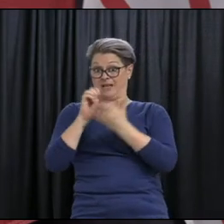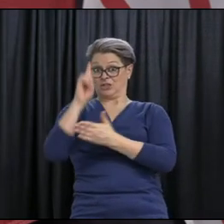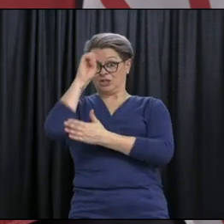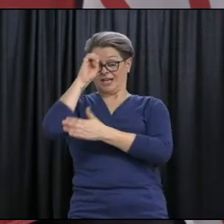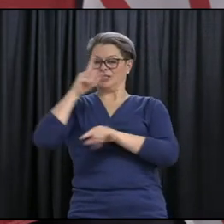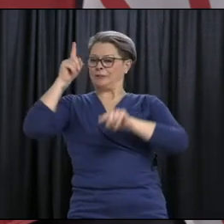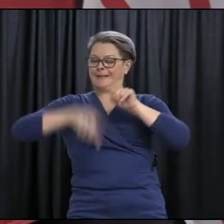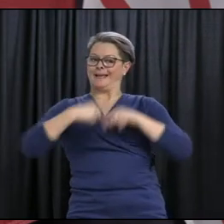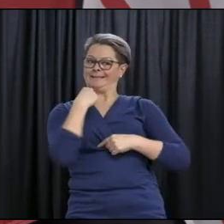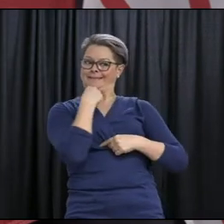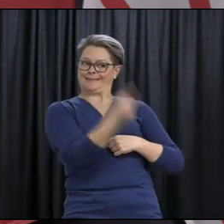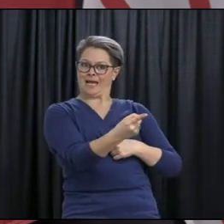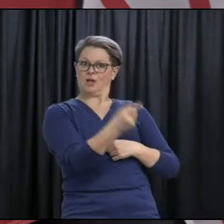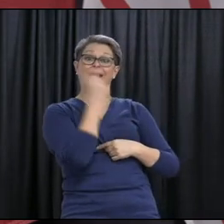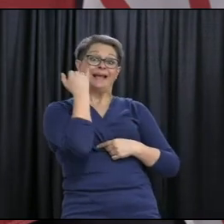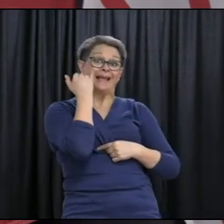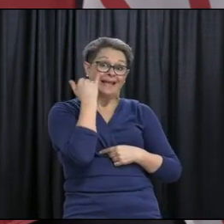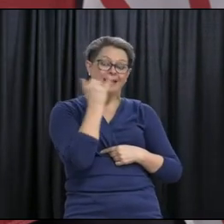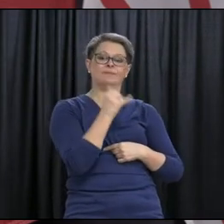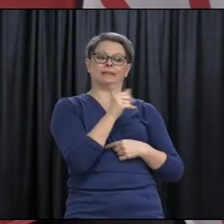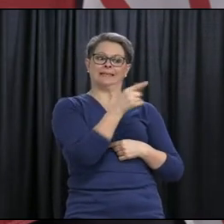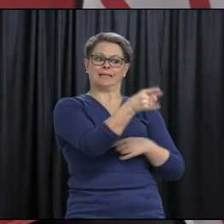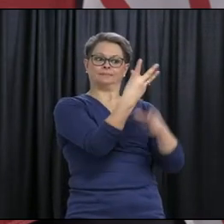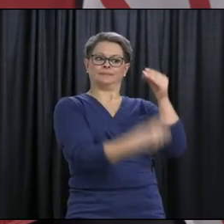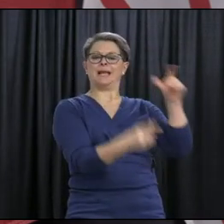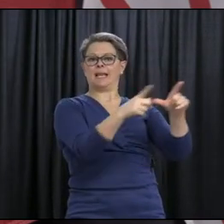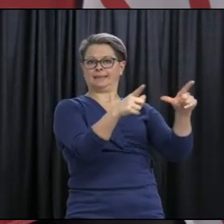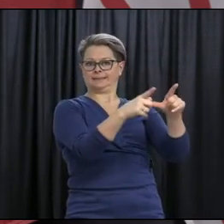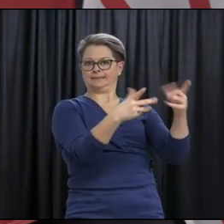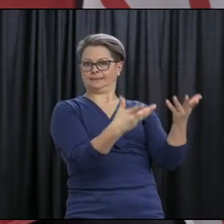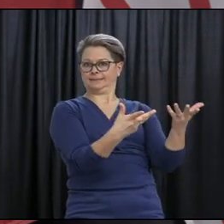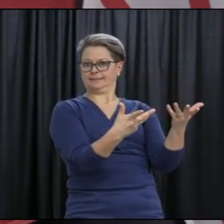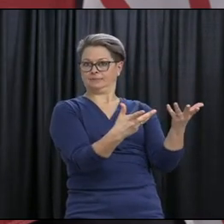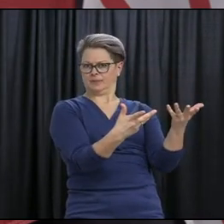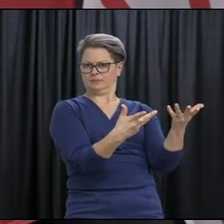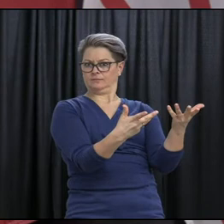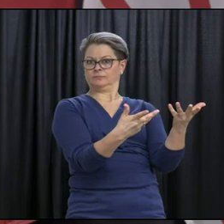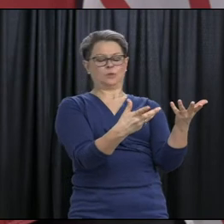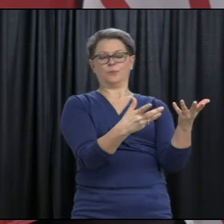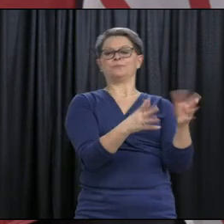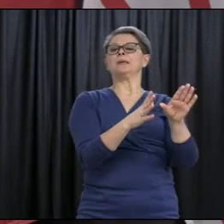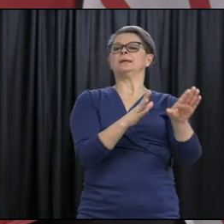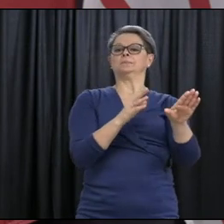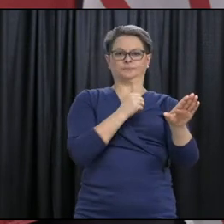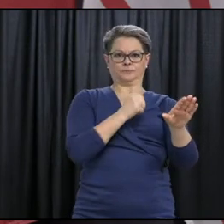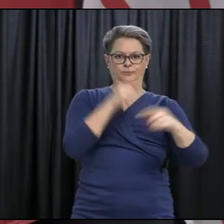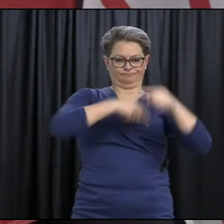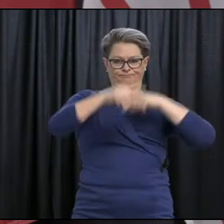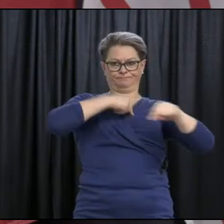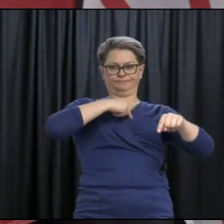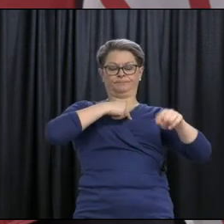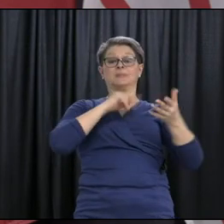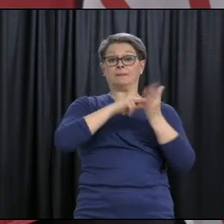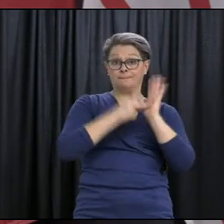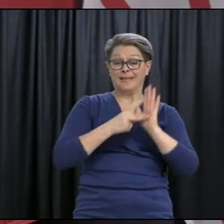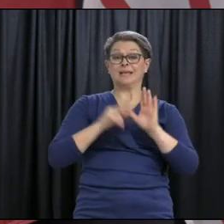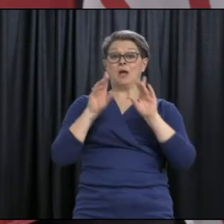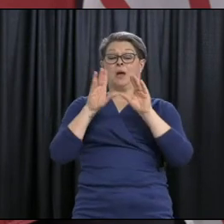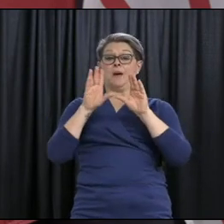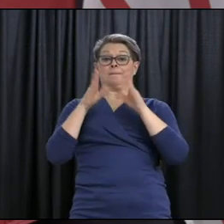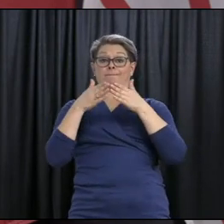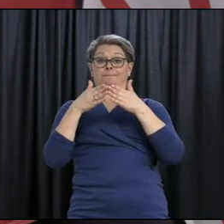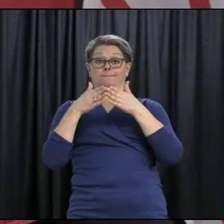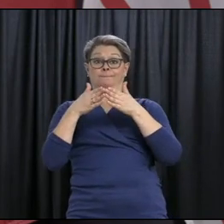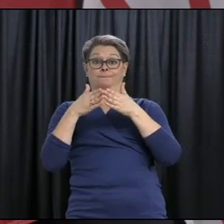to dictate who does or does not attend. That would be, as we saw with the previous pandemic, under public